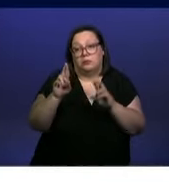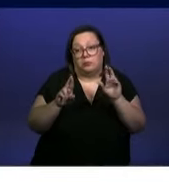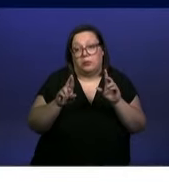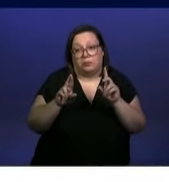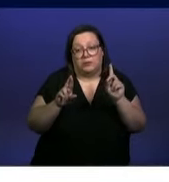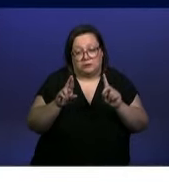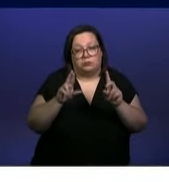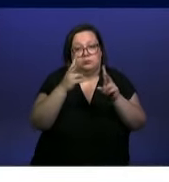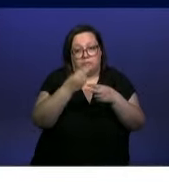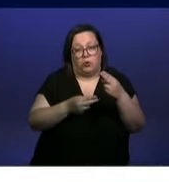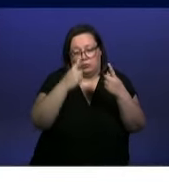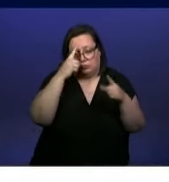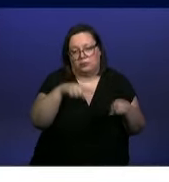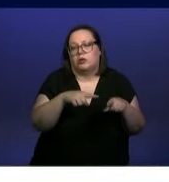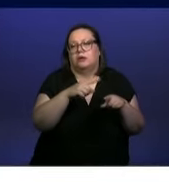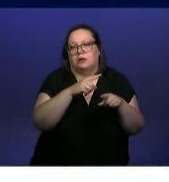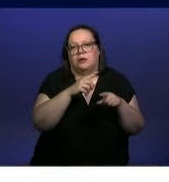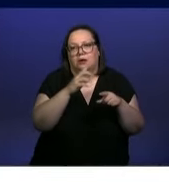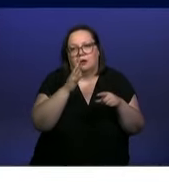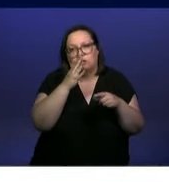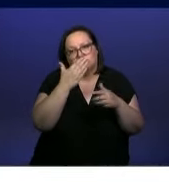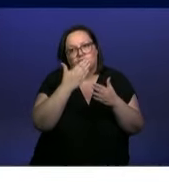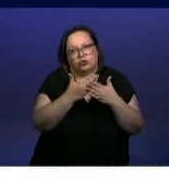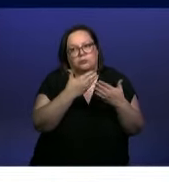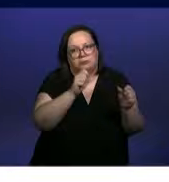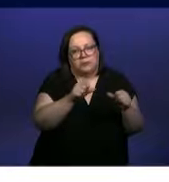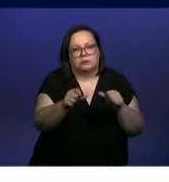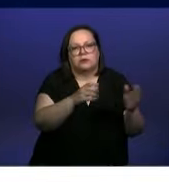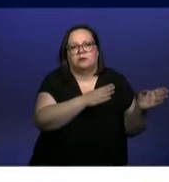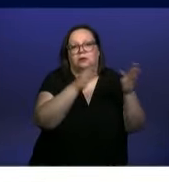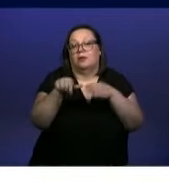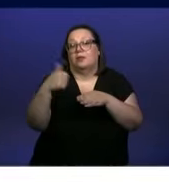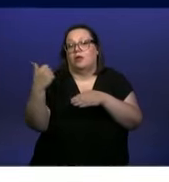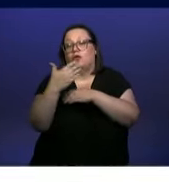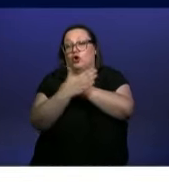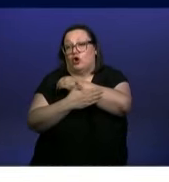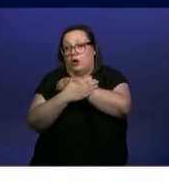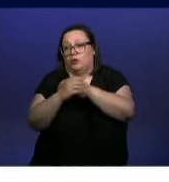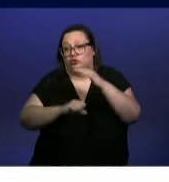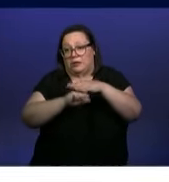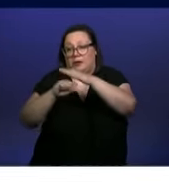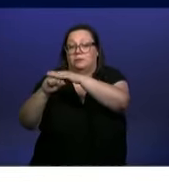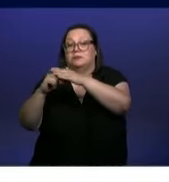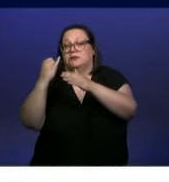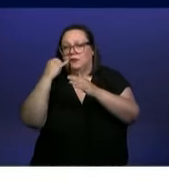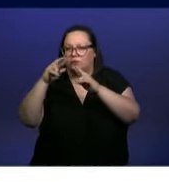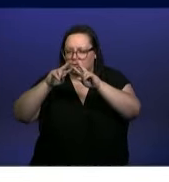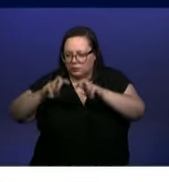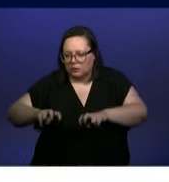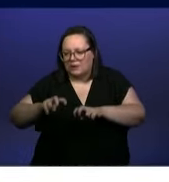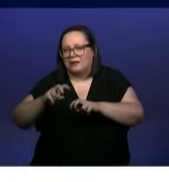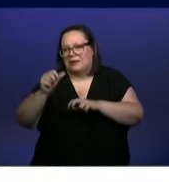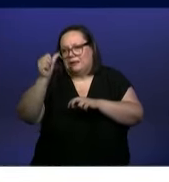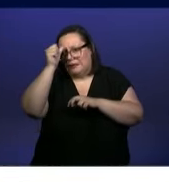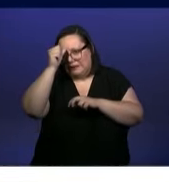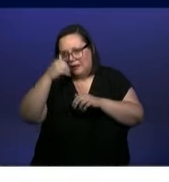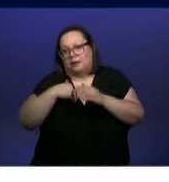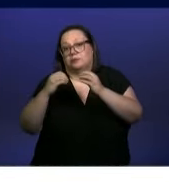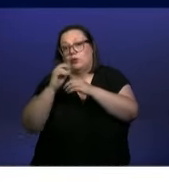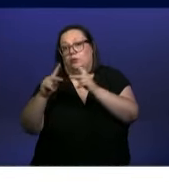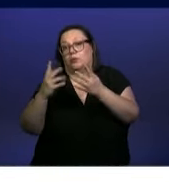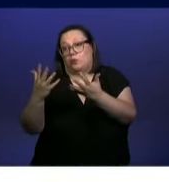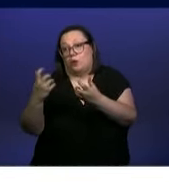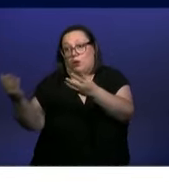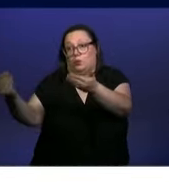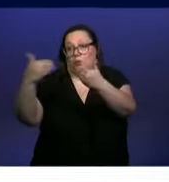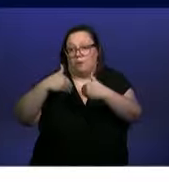removes country caps. If you get down into the weeds, you'll see that India has more people that could want to come to this country than Sweden.